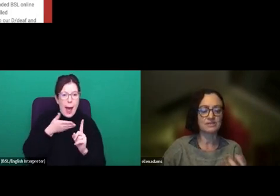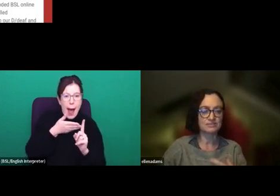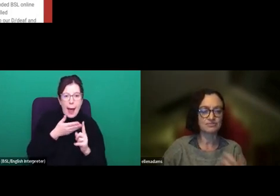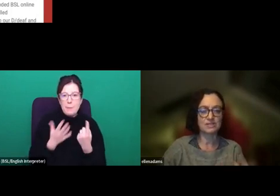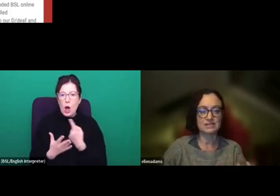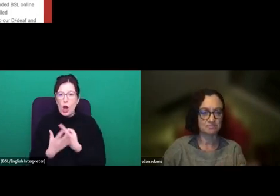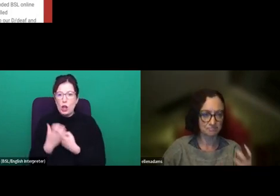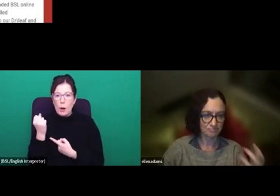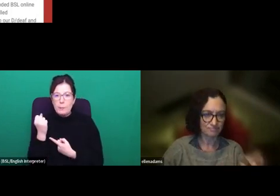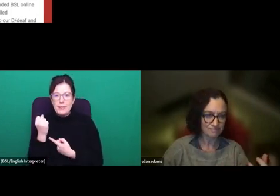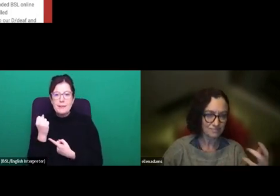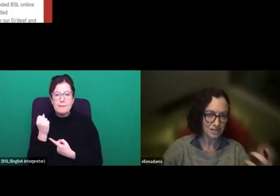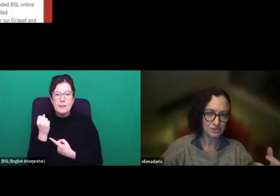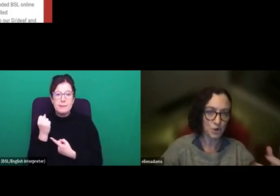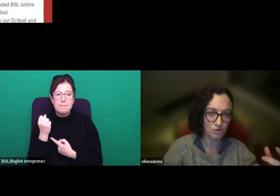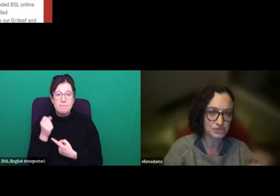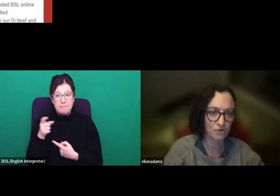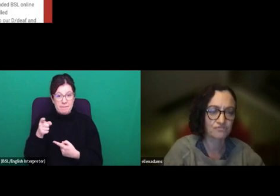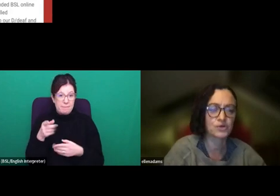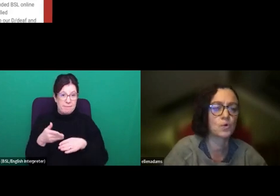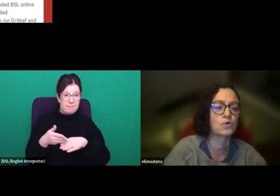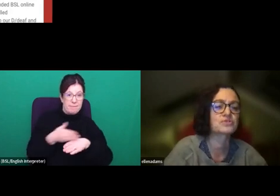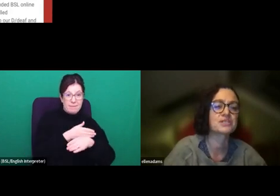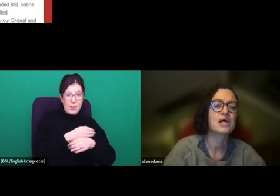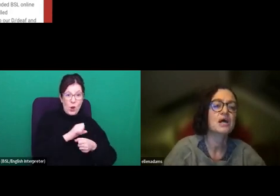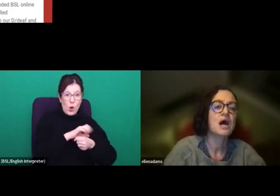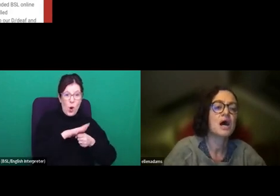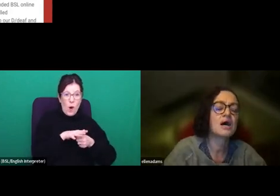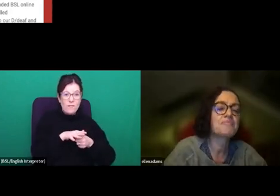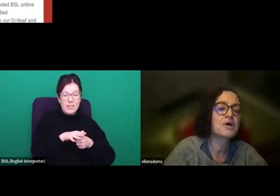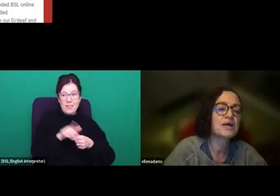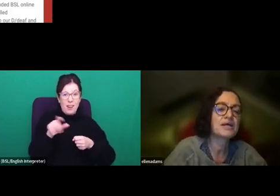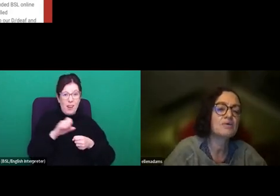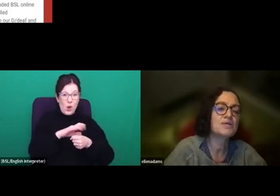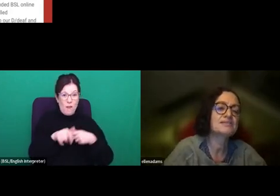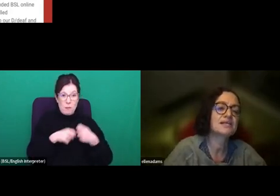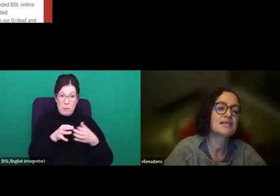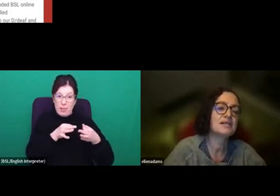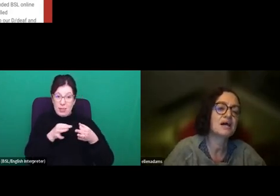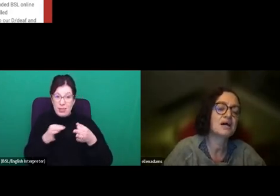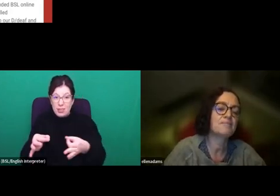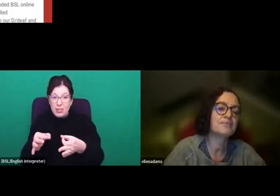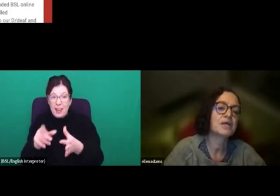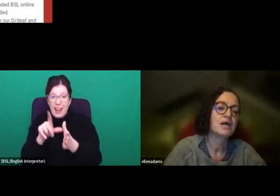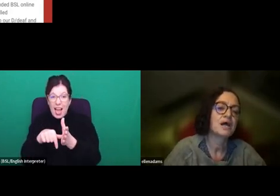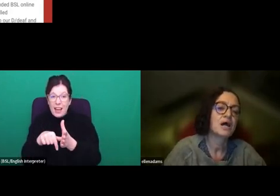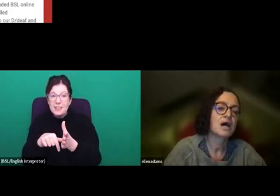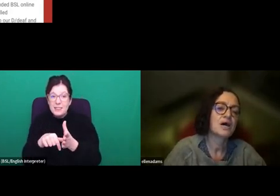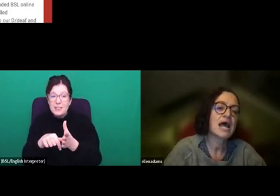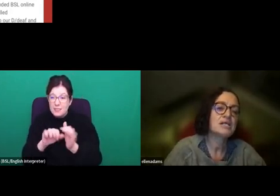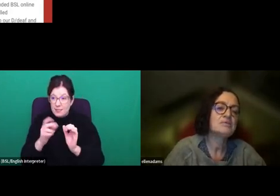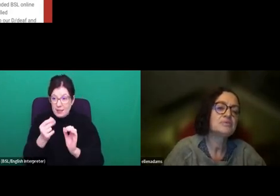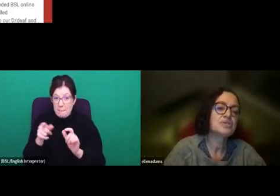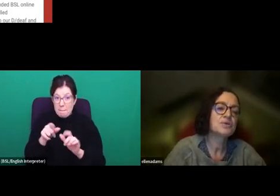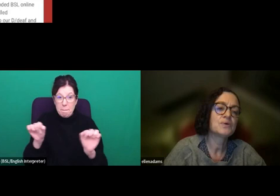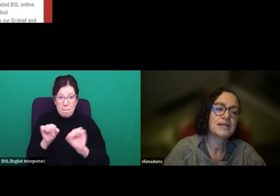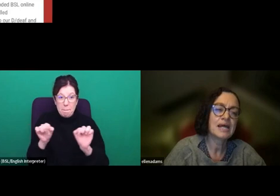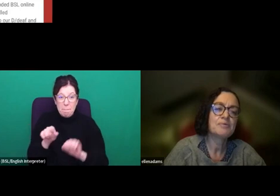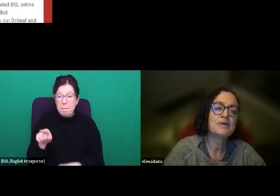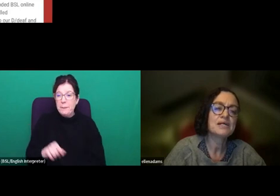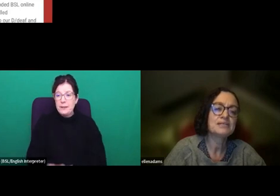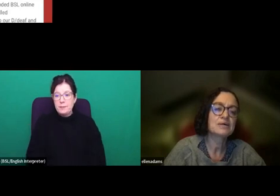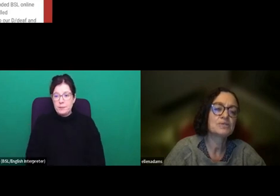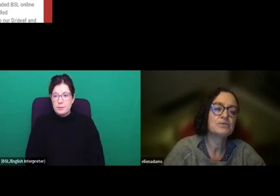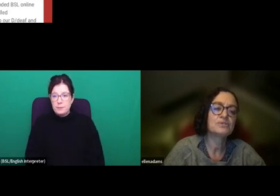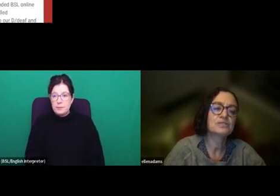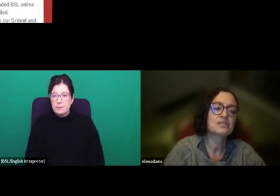suspect COVID has really knocked off course. But here we see aims to